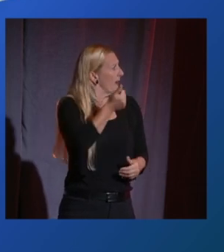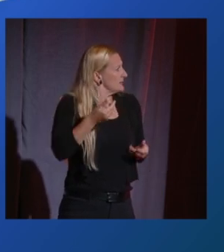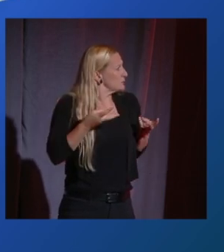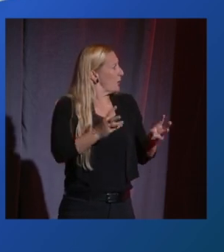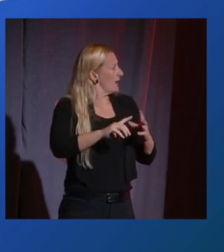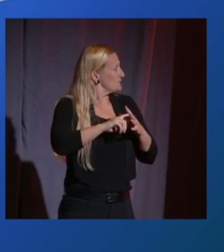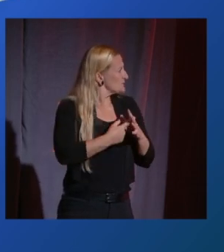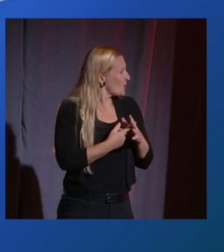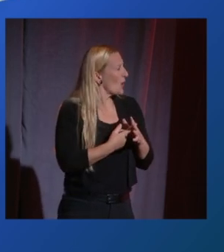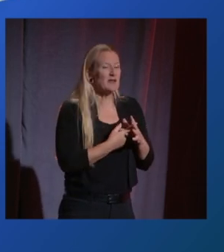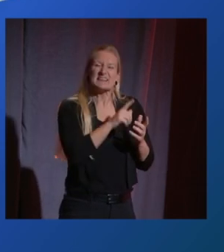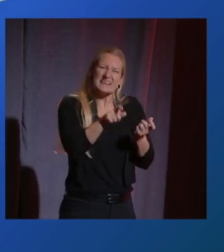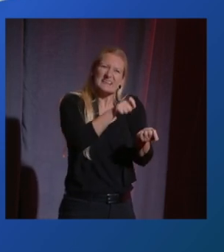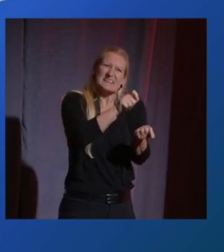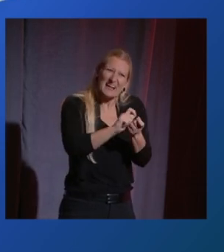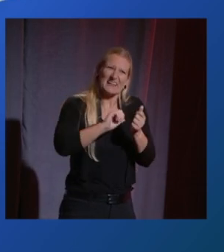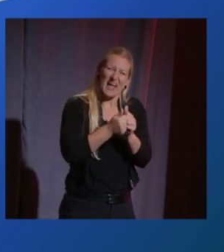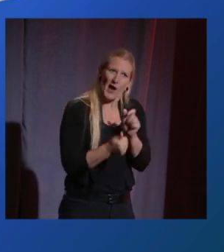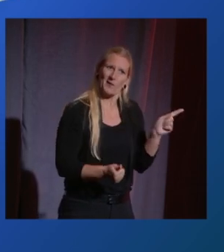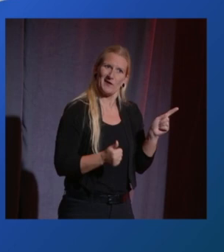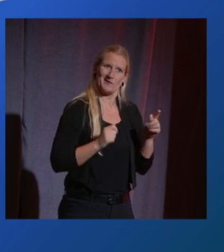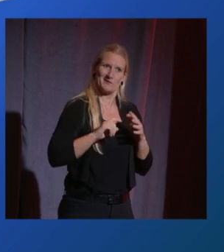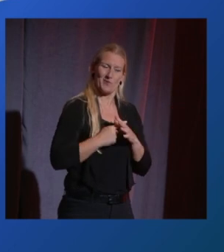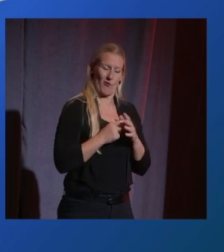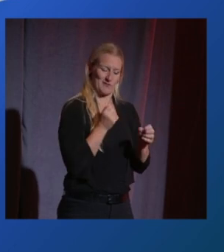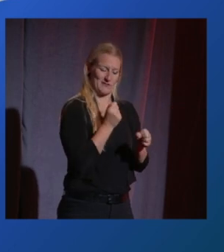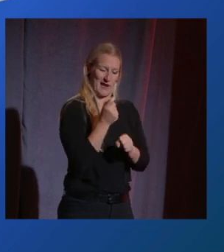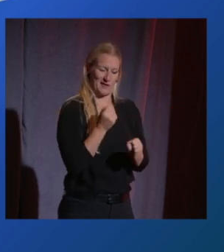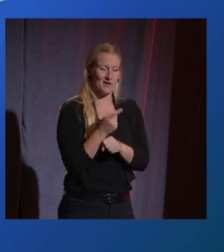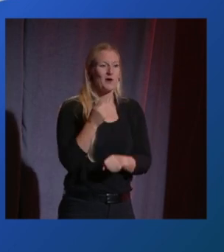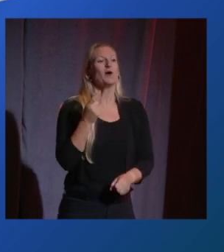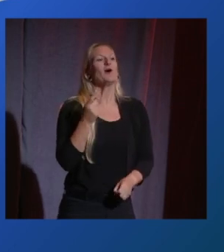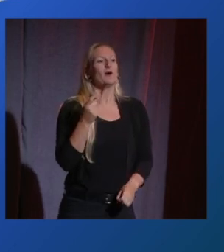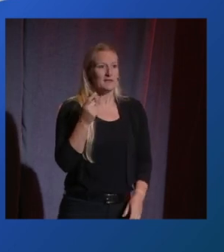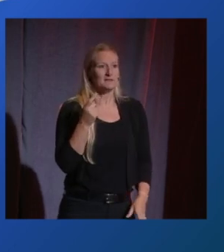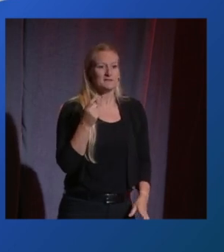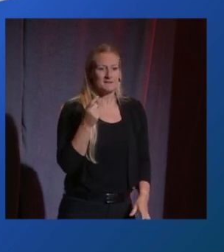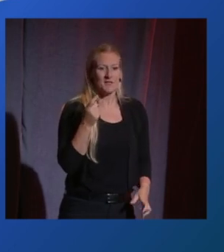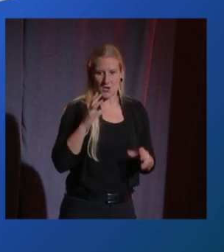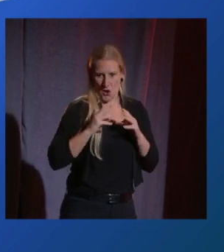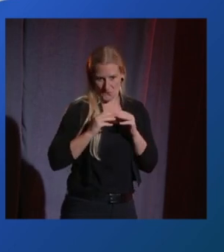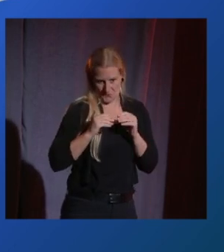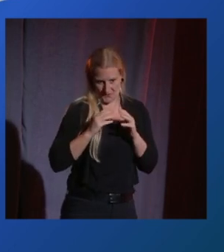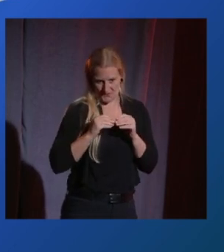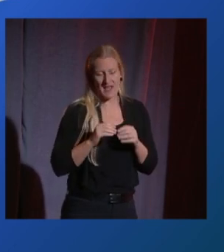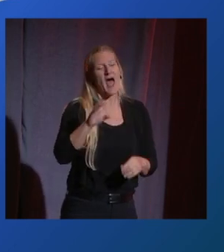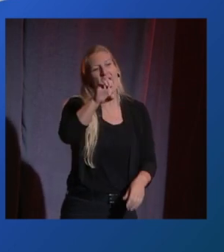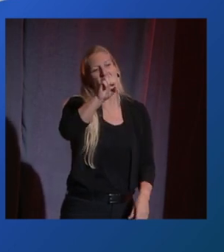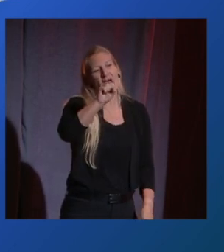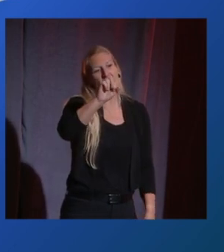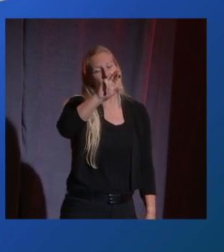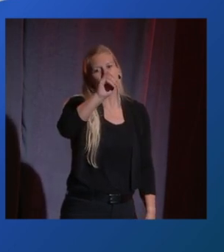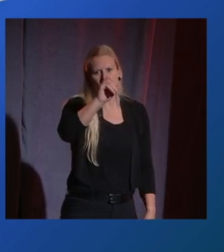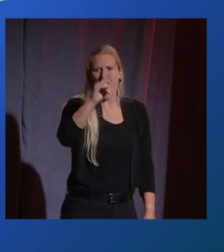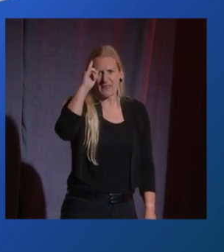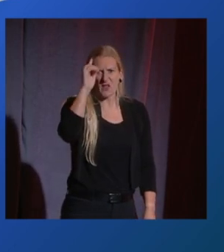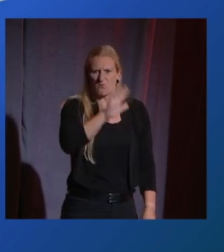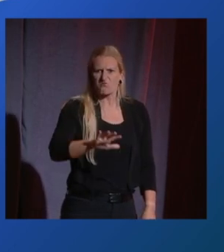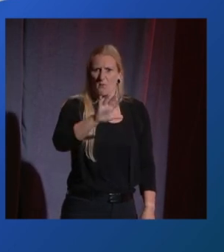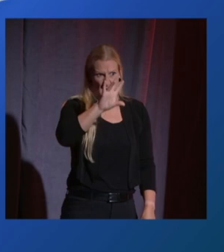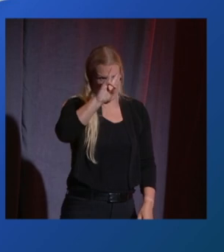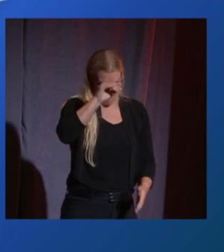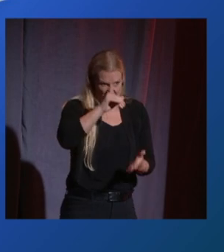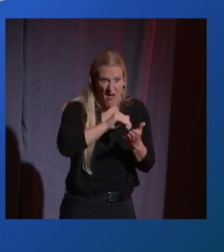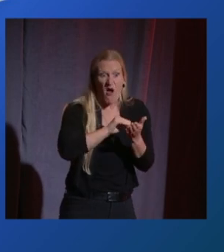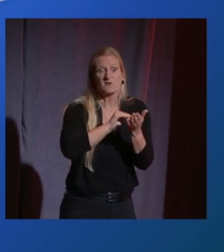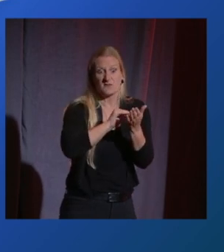exactly how he kicks off his annual ezri conference which hosts usually 177,000 people and they all do